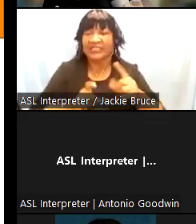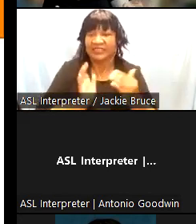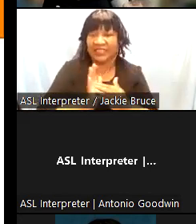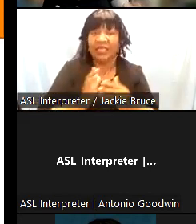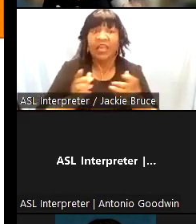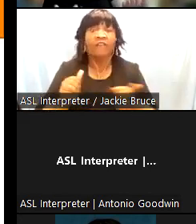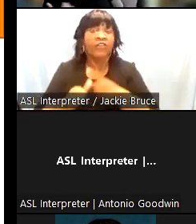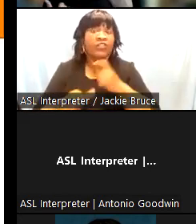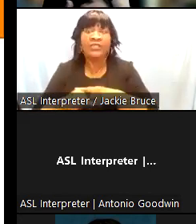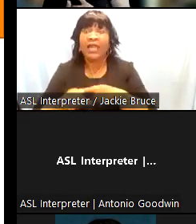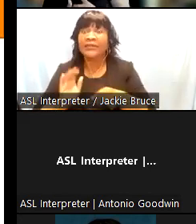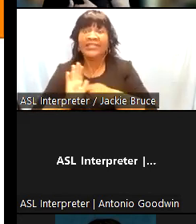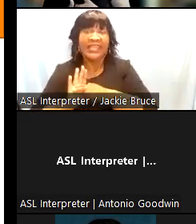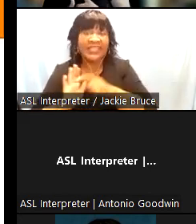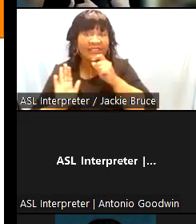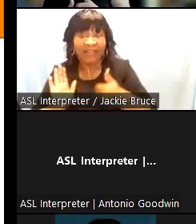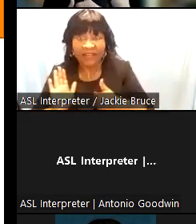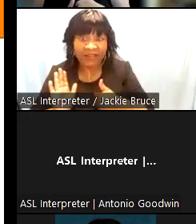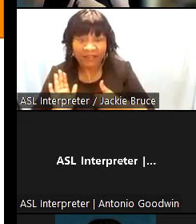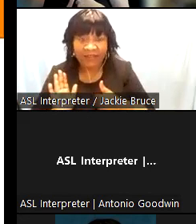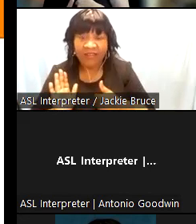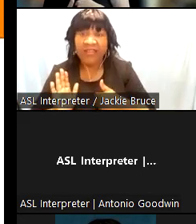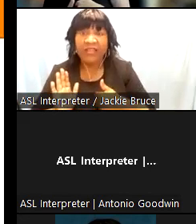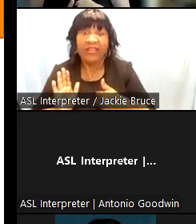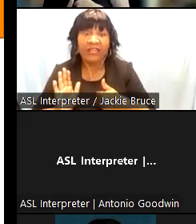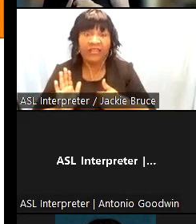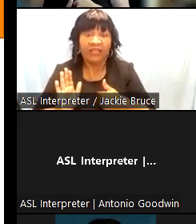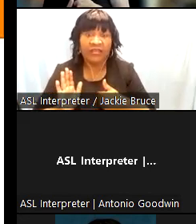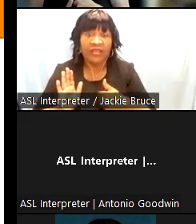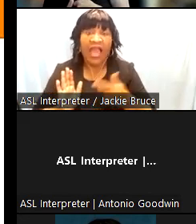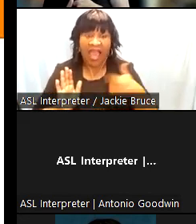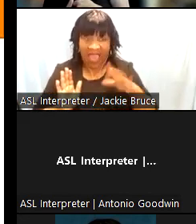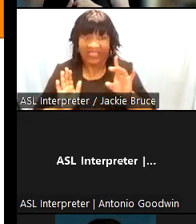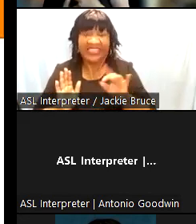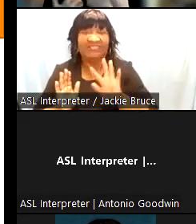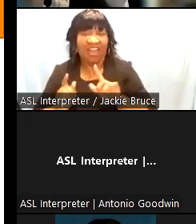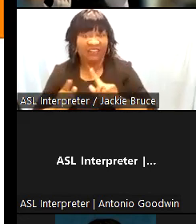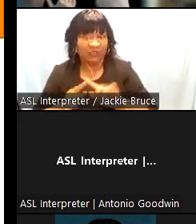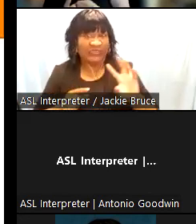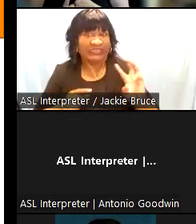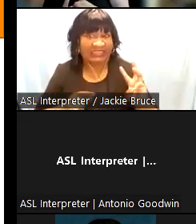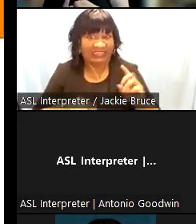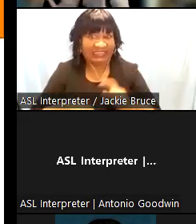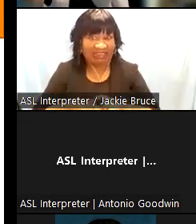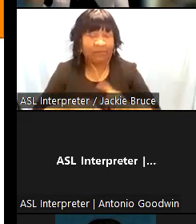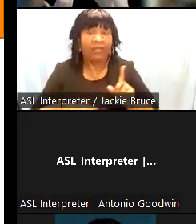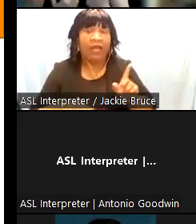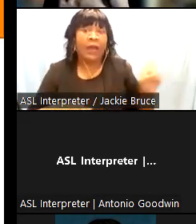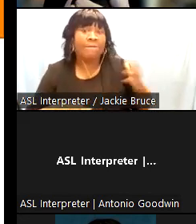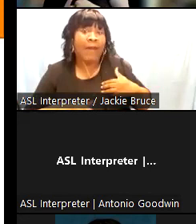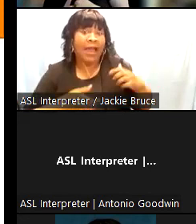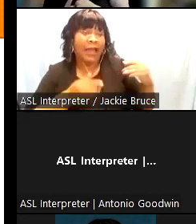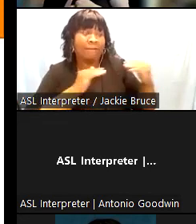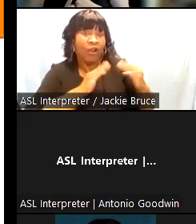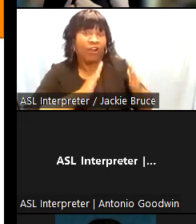negative in the first one, I actually did 6 tests before it was positive. My partner had it. I knew there was no way